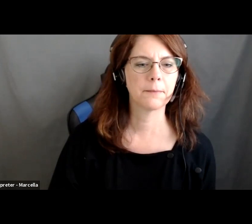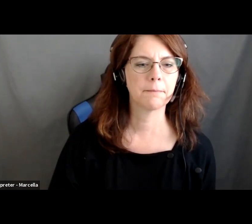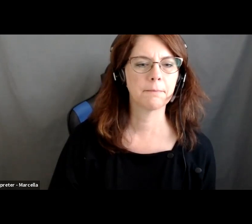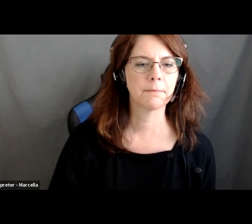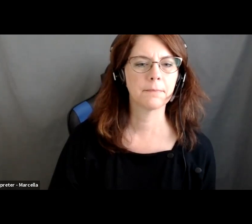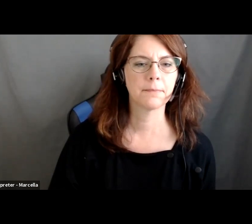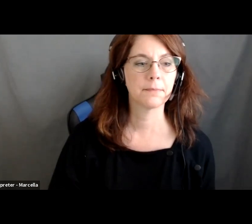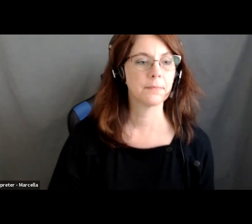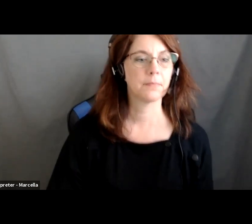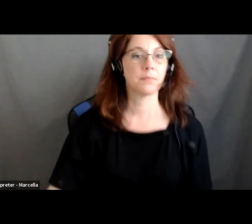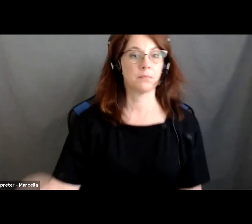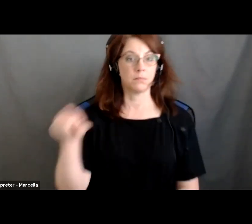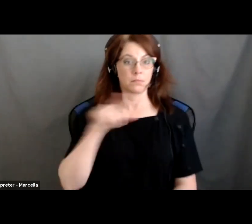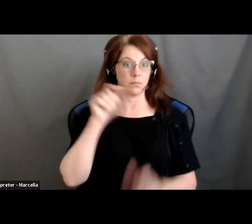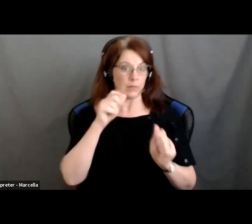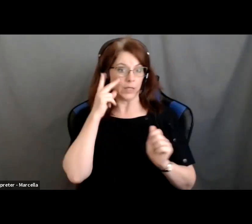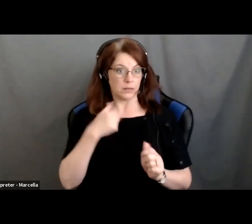Can you guys see me okay?